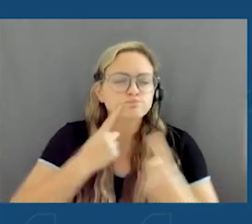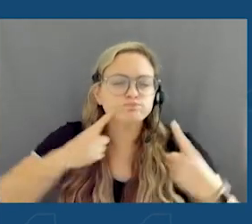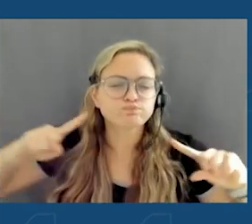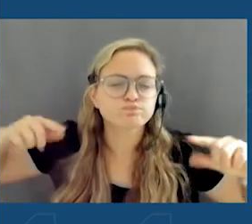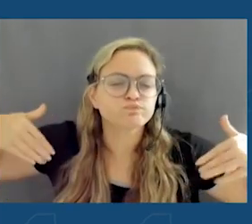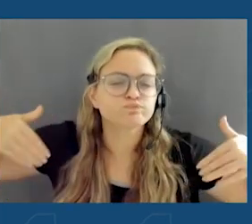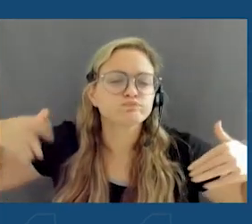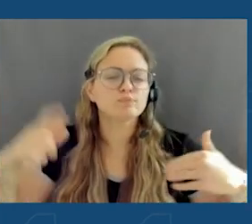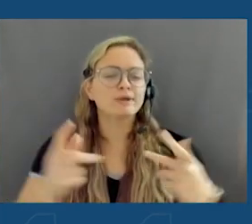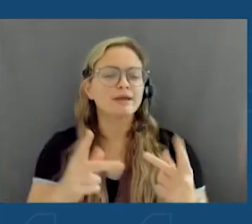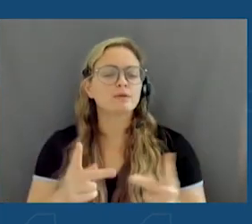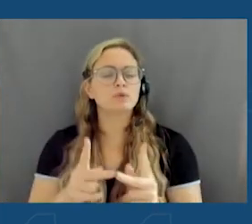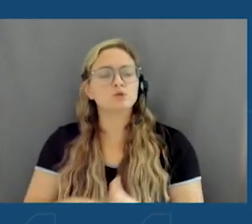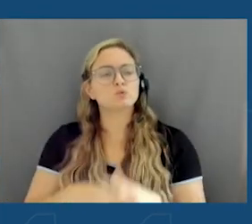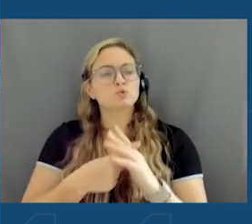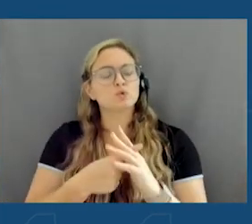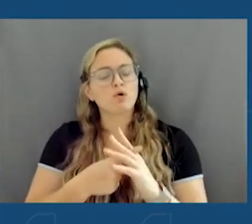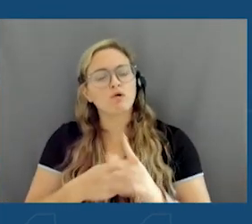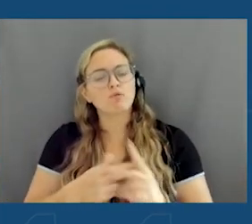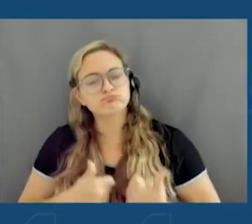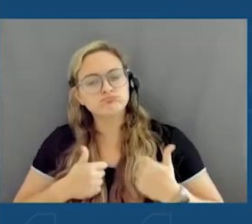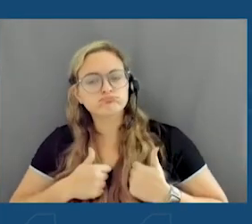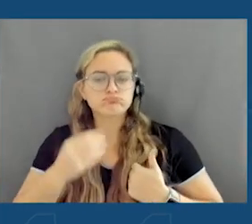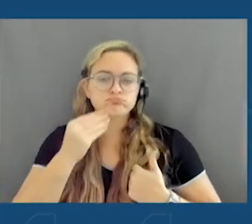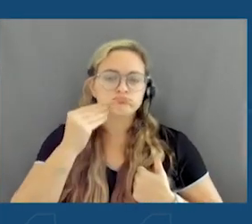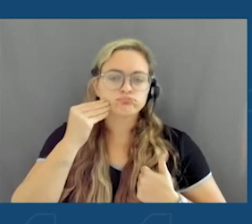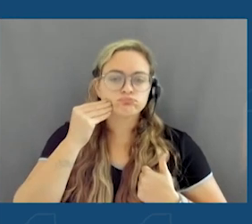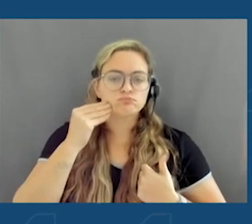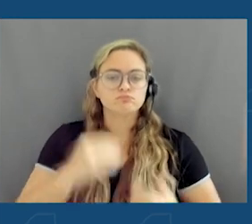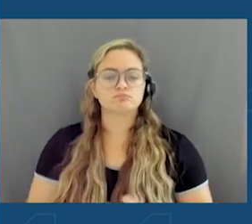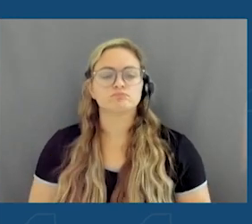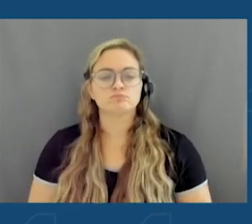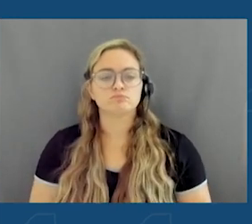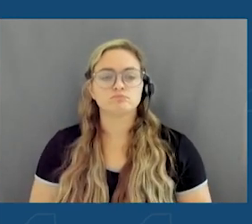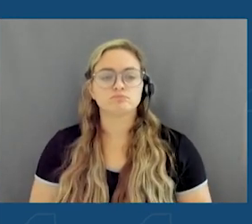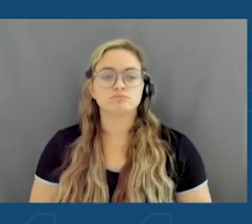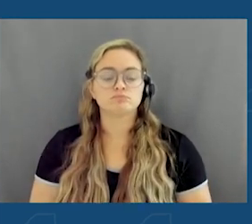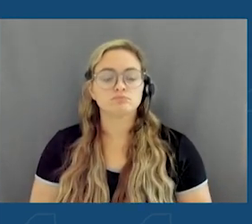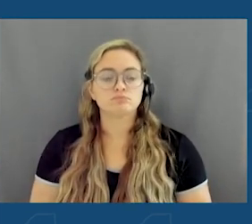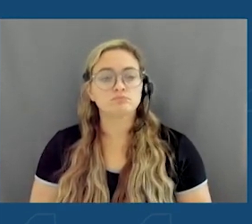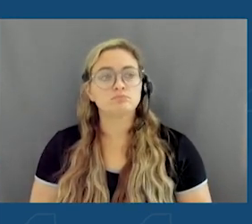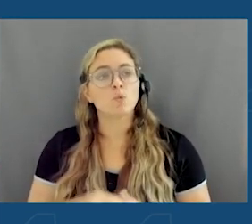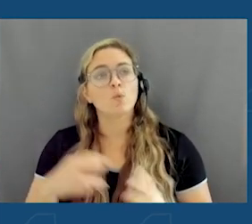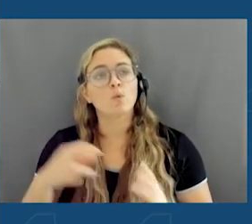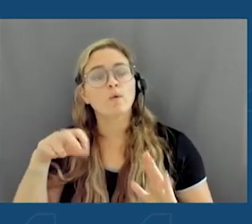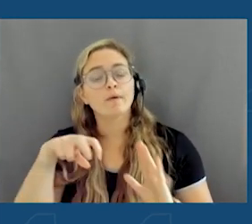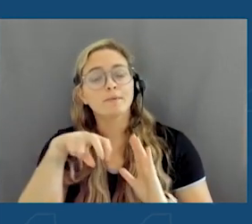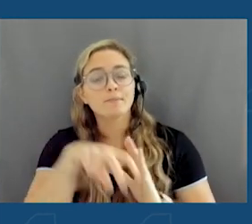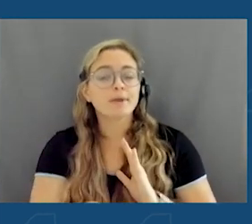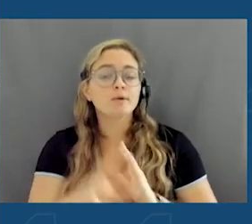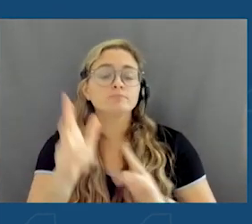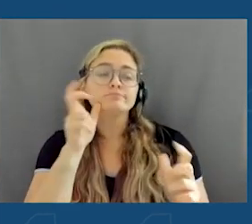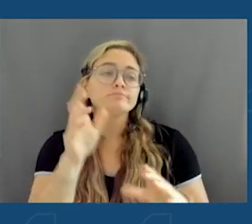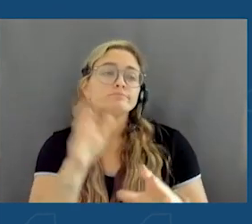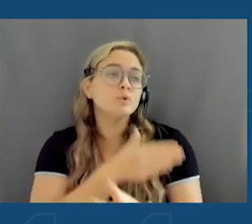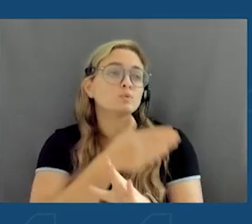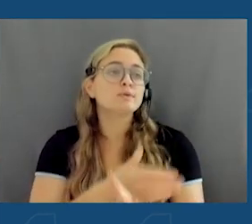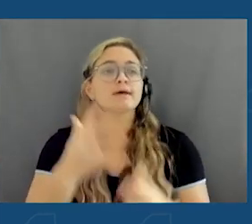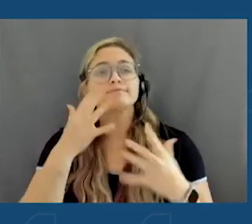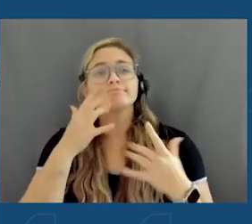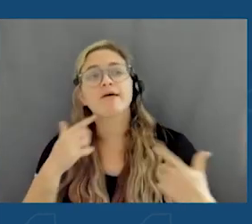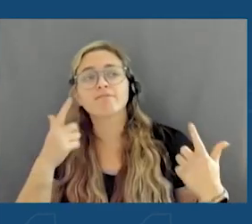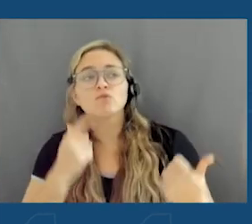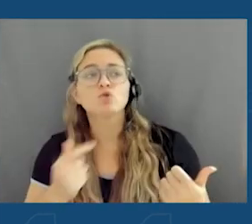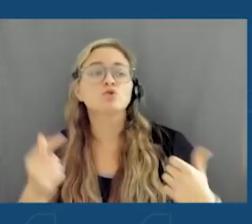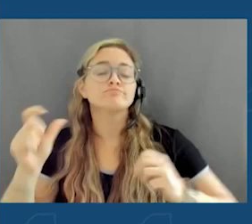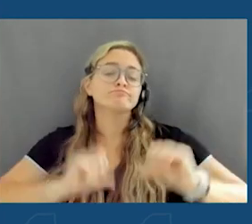that place to begin their home. And they'll be able to come down and hear the music and the laughter and the joy and the performances in the